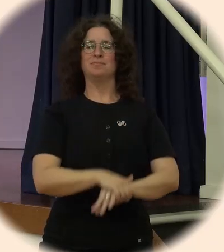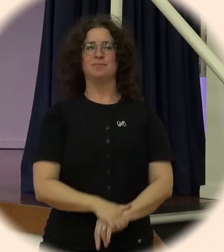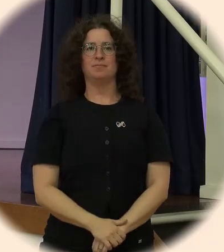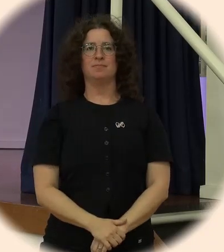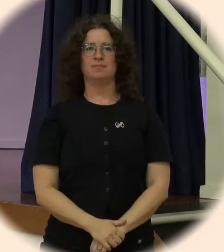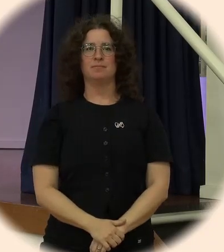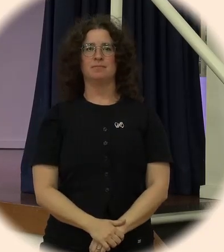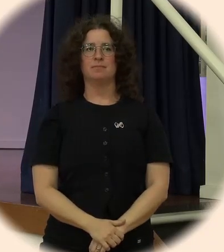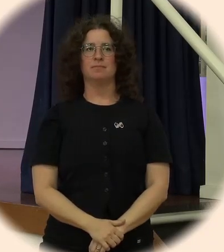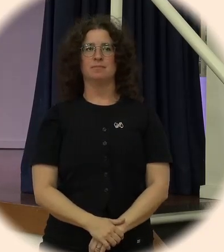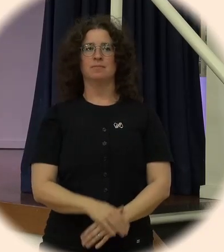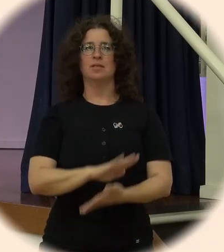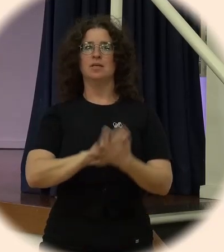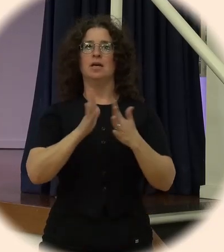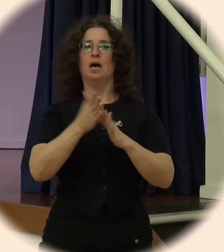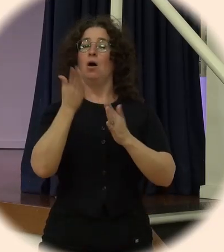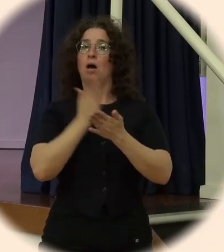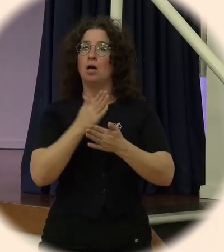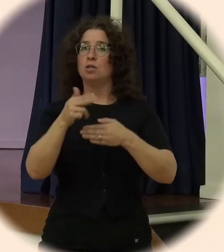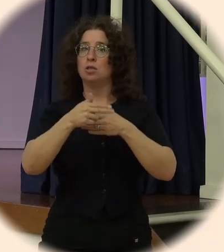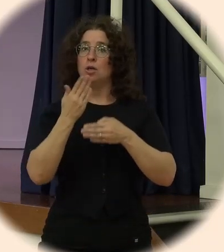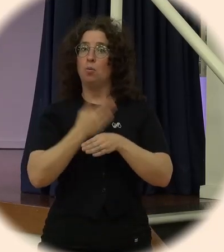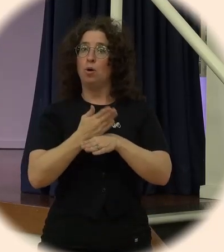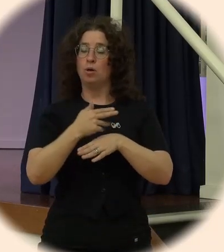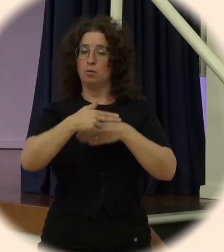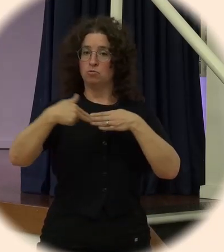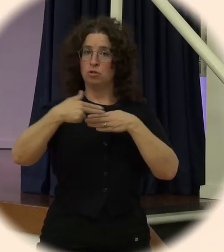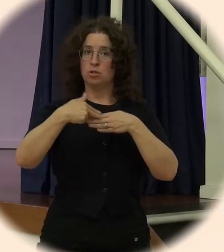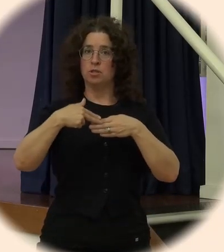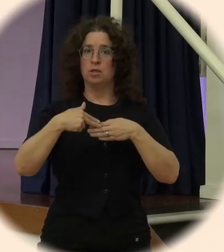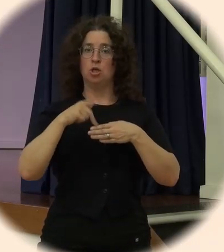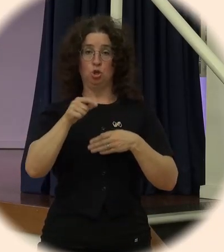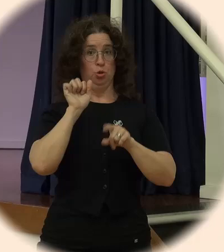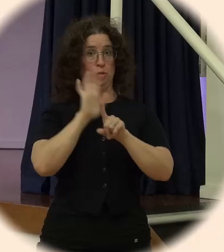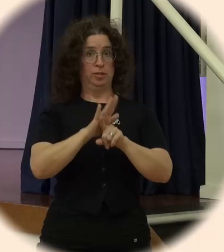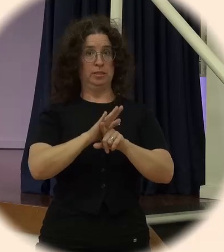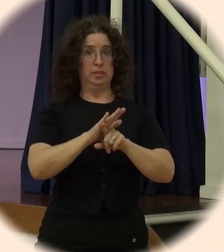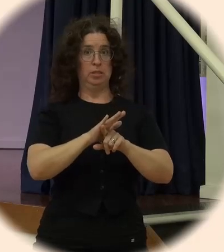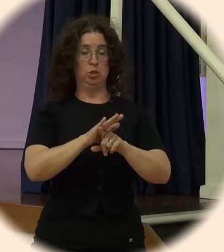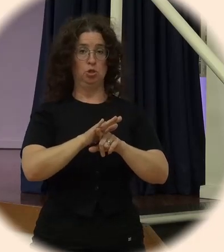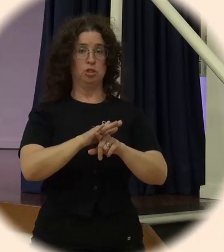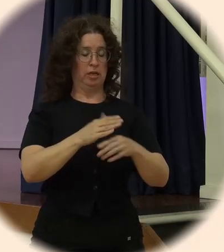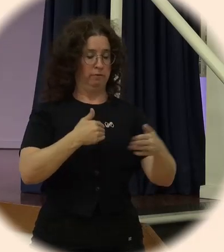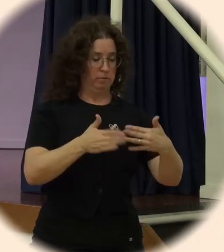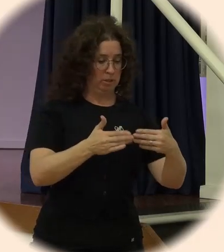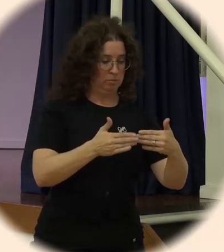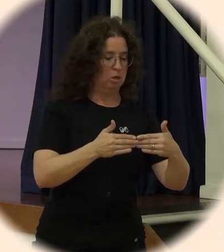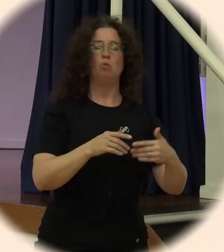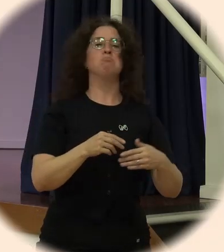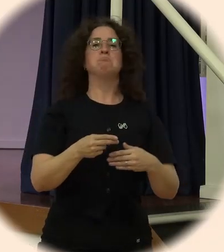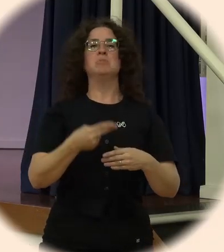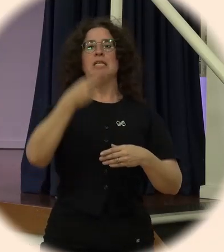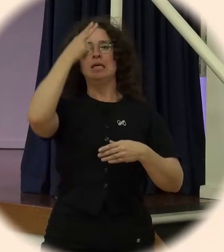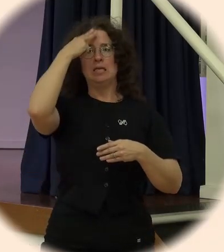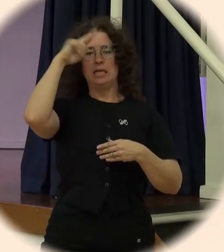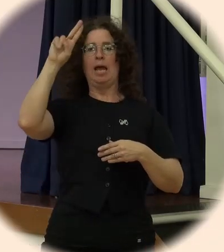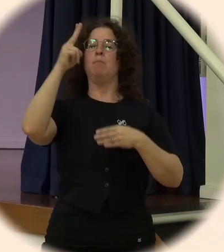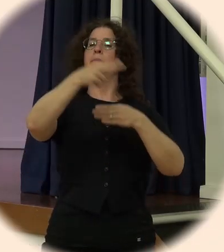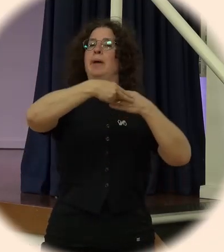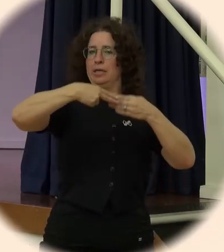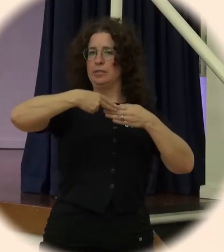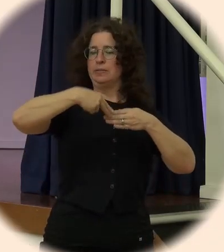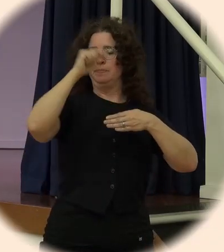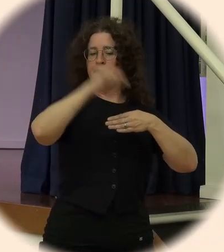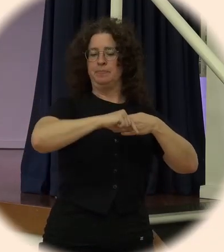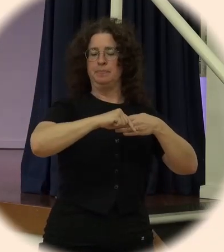Here's how addressables work in practice. Instead of manually managing assets, you simply mark them as addressables in the Unity inspector. This